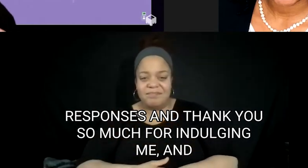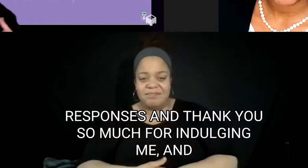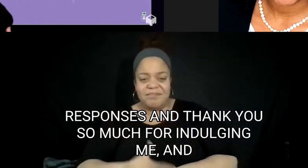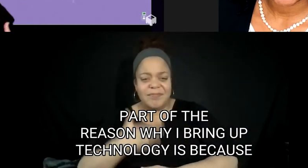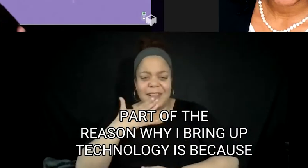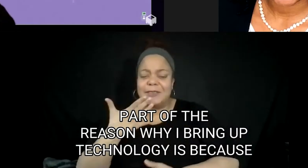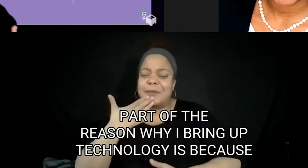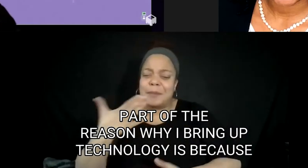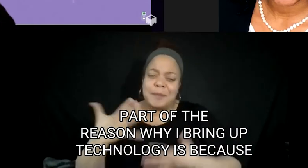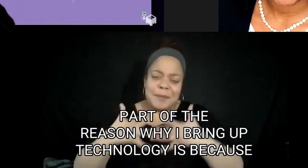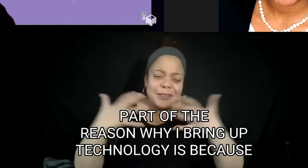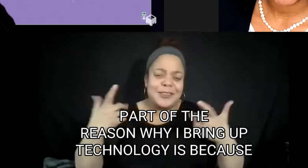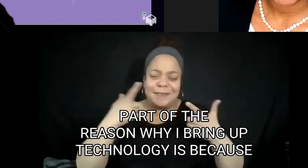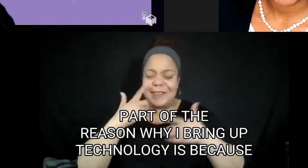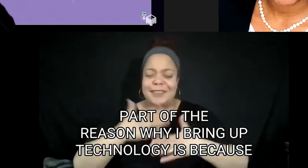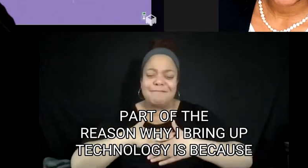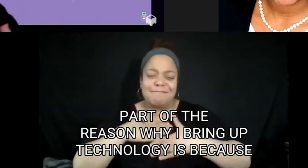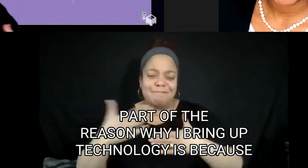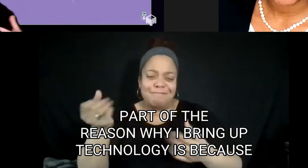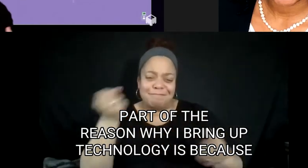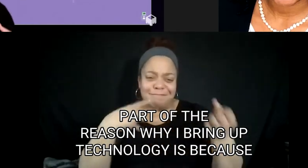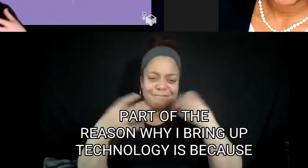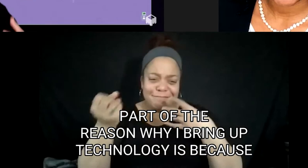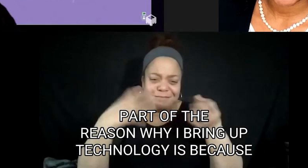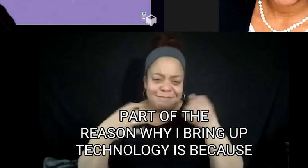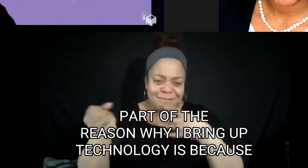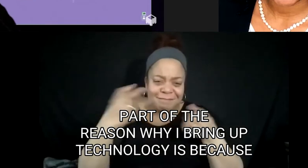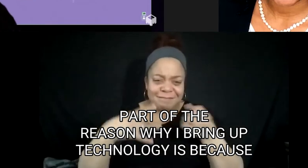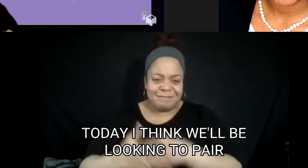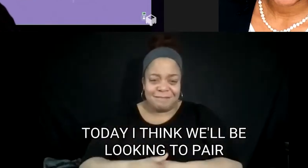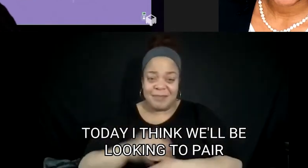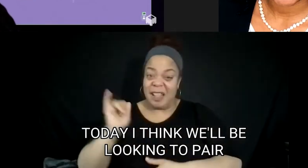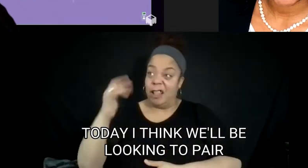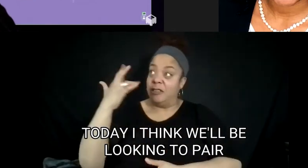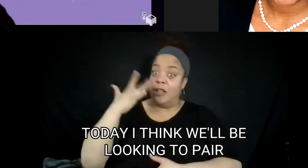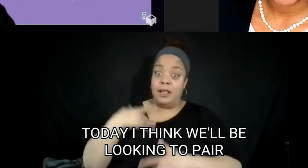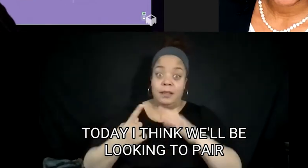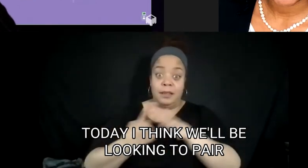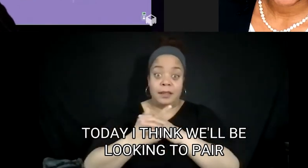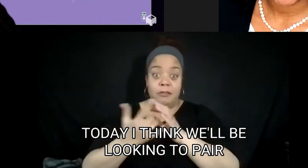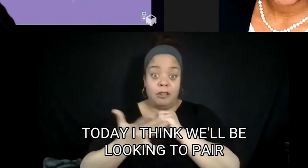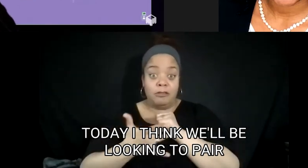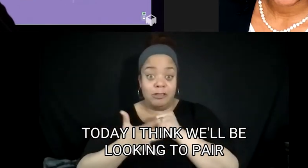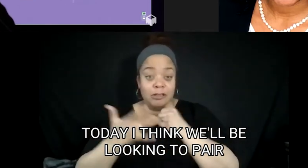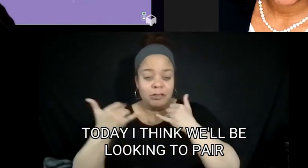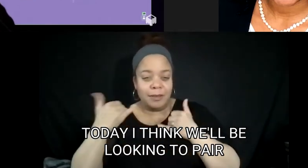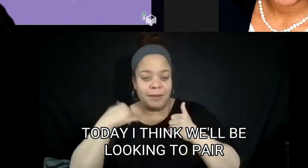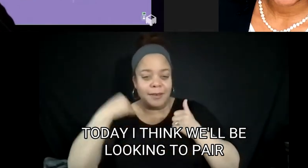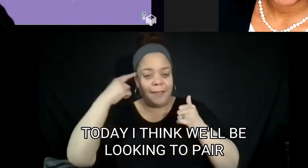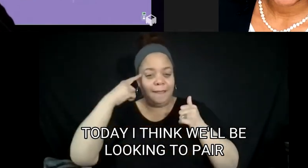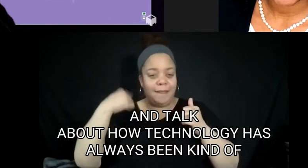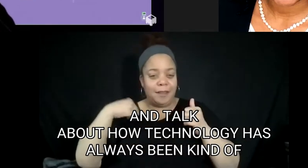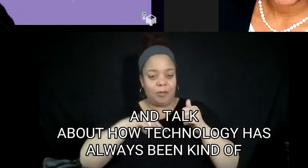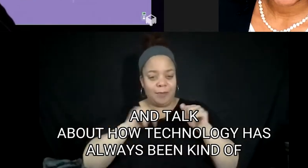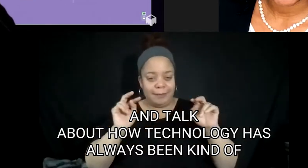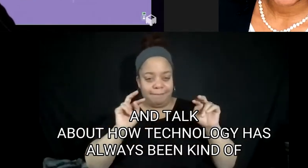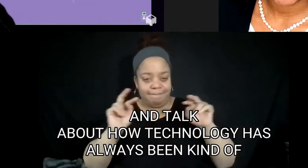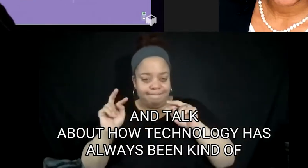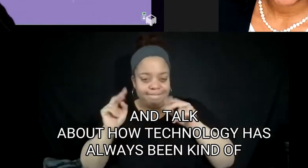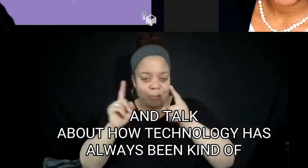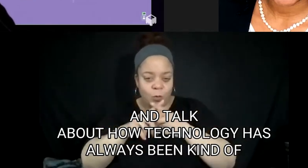we'll be looking to pair and talk about how technology has always been kind of central to media justice as